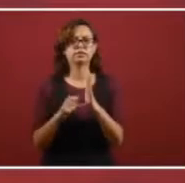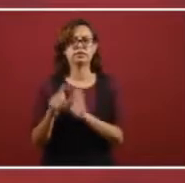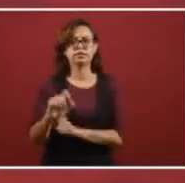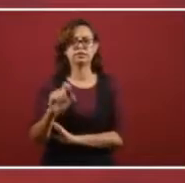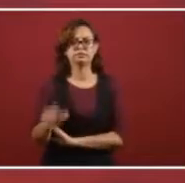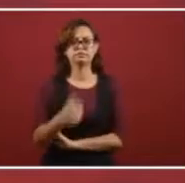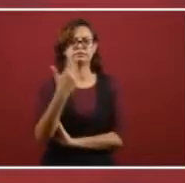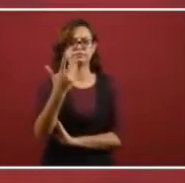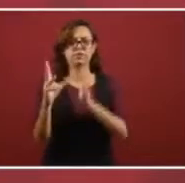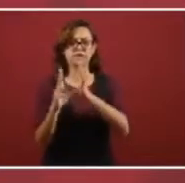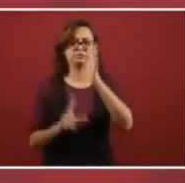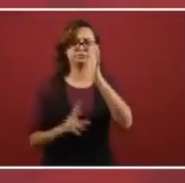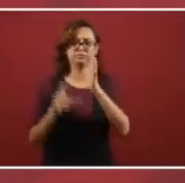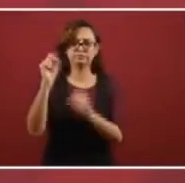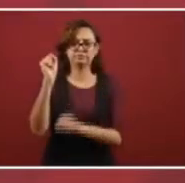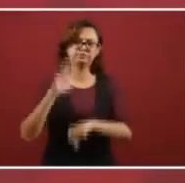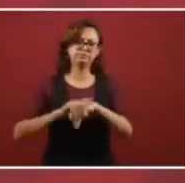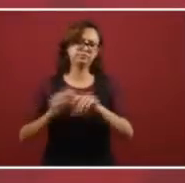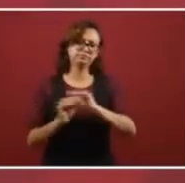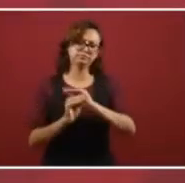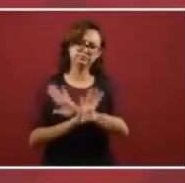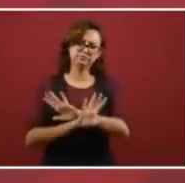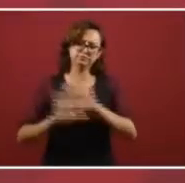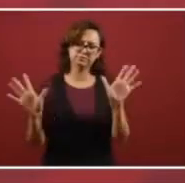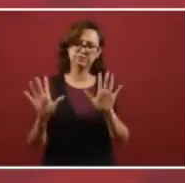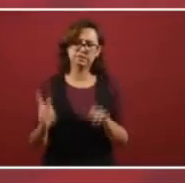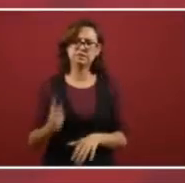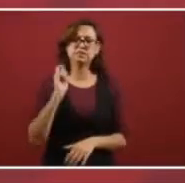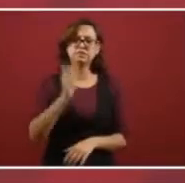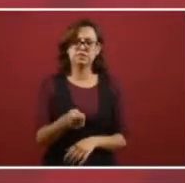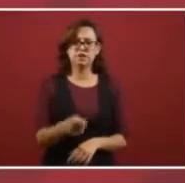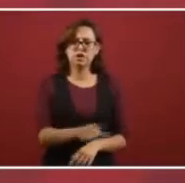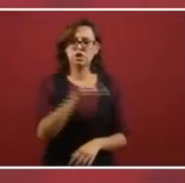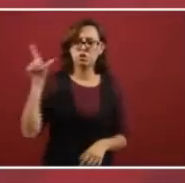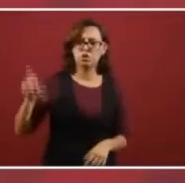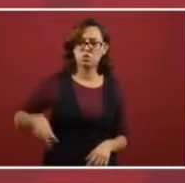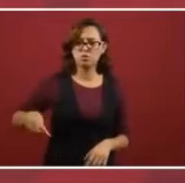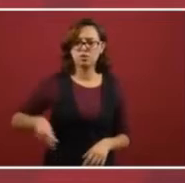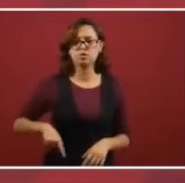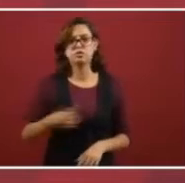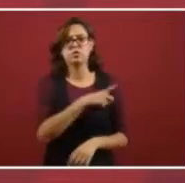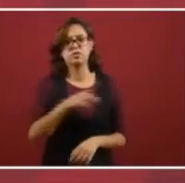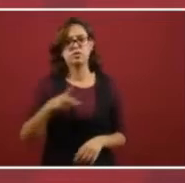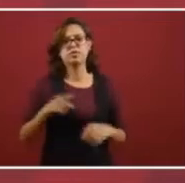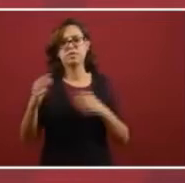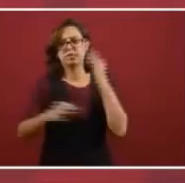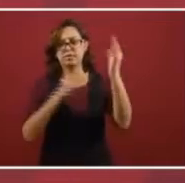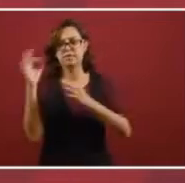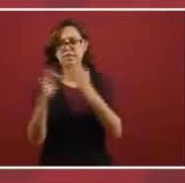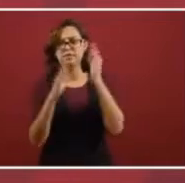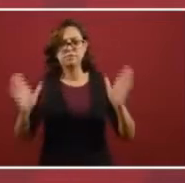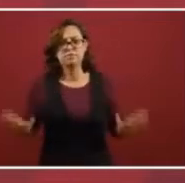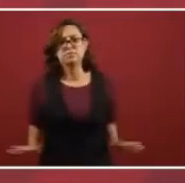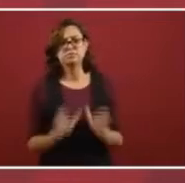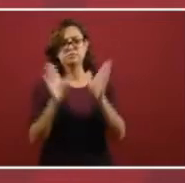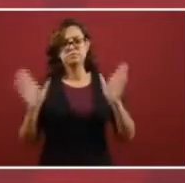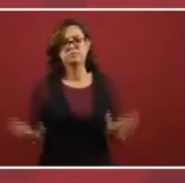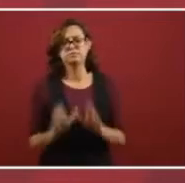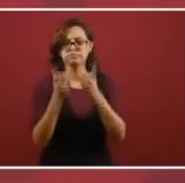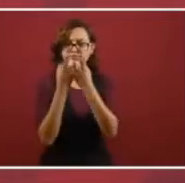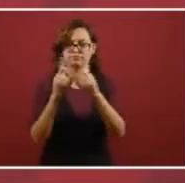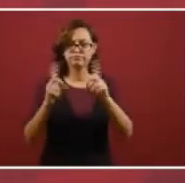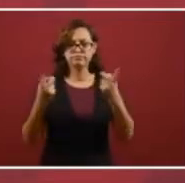what was established in Article 25 of the Constitution, that the state has to promote